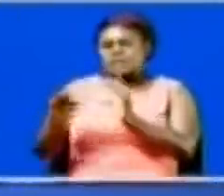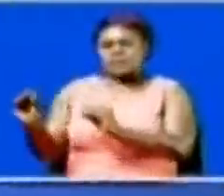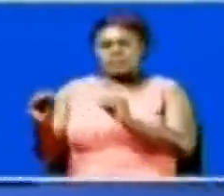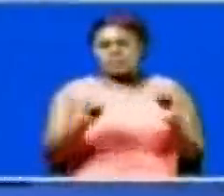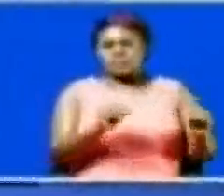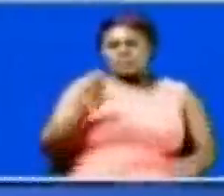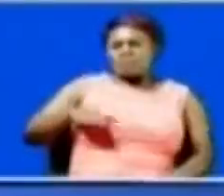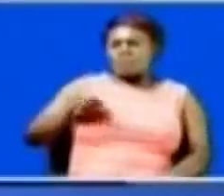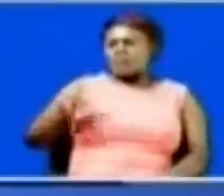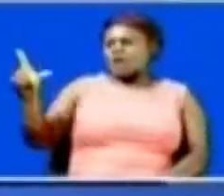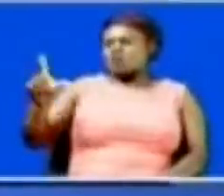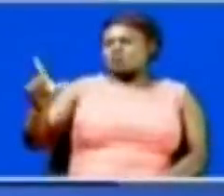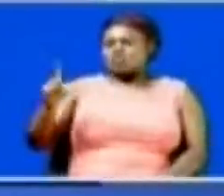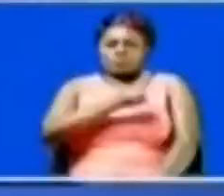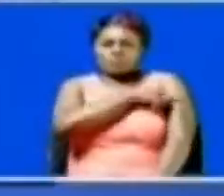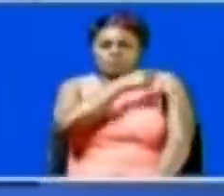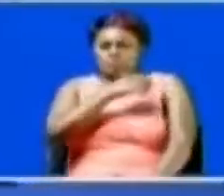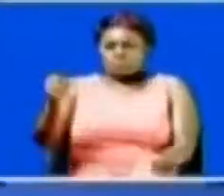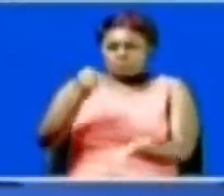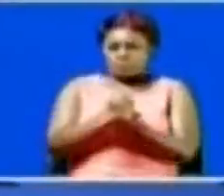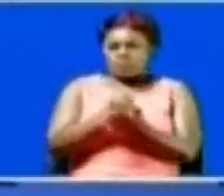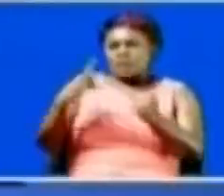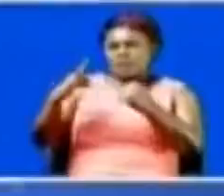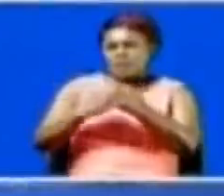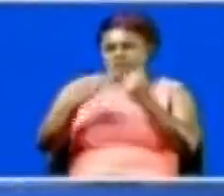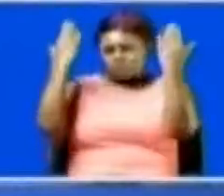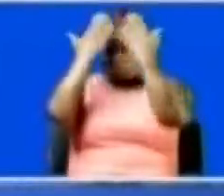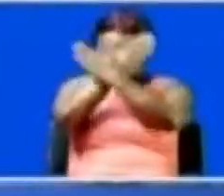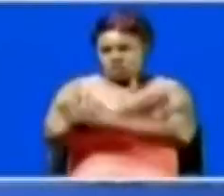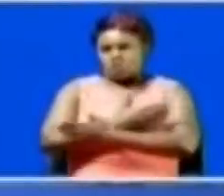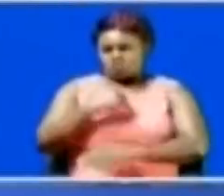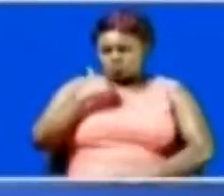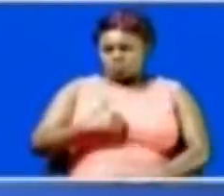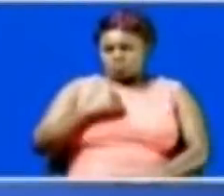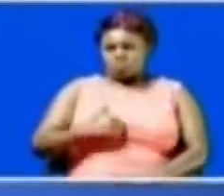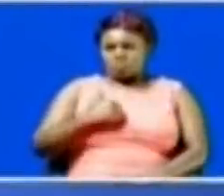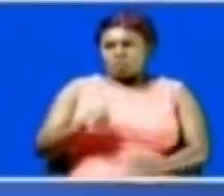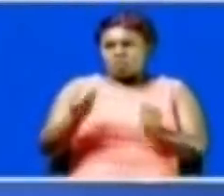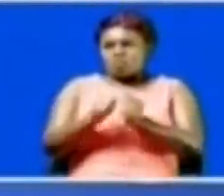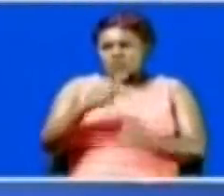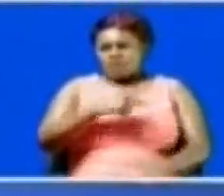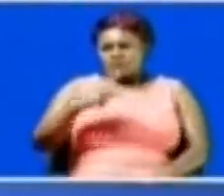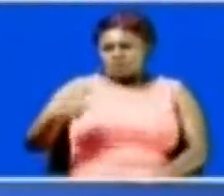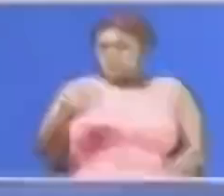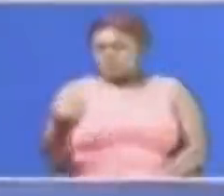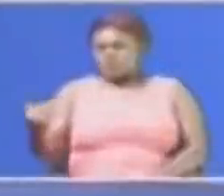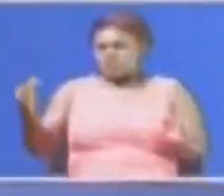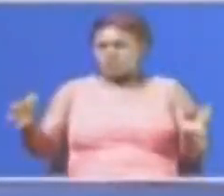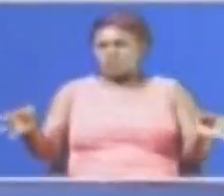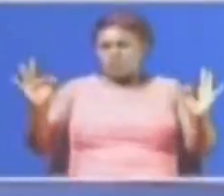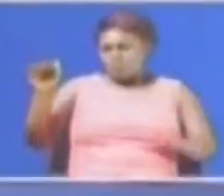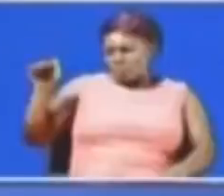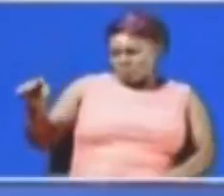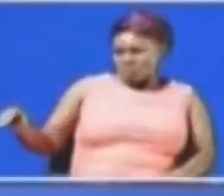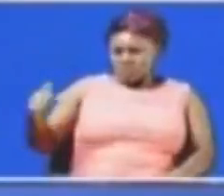Mama Lucy Hospital and admitted at around 8 p.m. for an urgent surgery. She was in the company of Kayole's children officer. Asubuhi ya